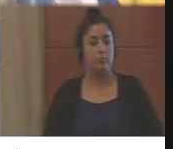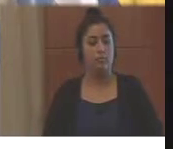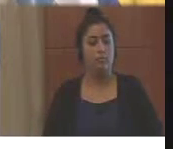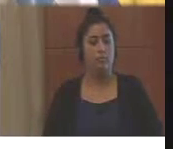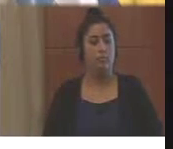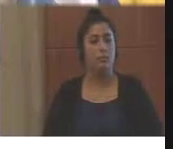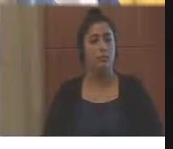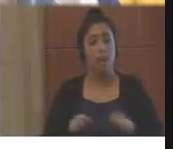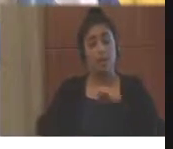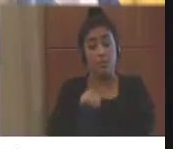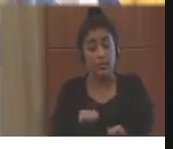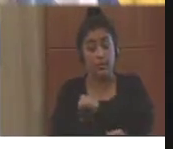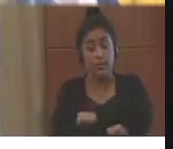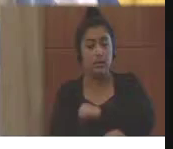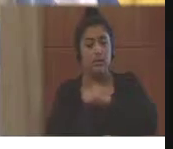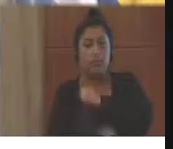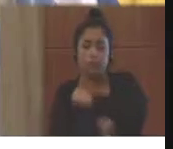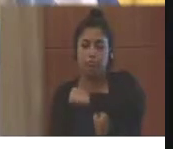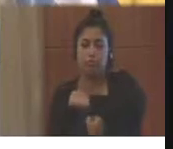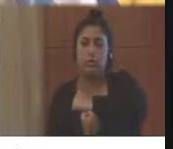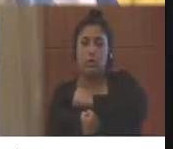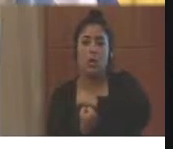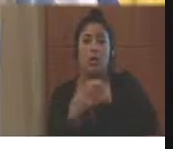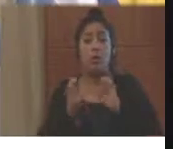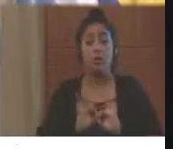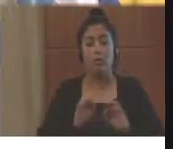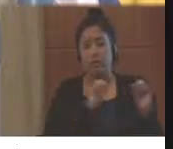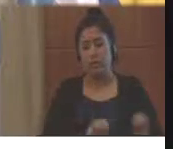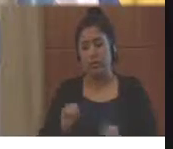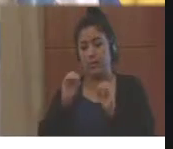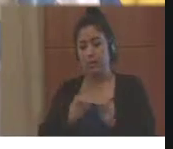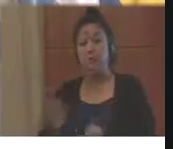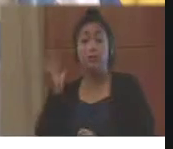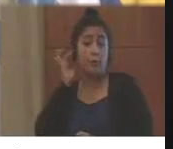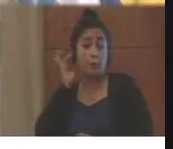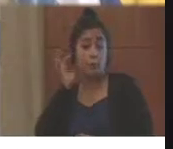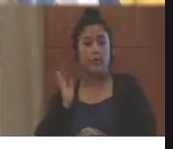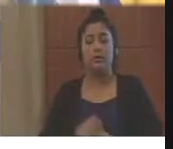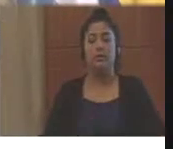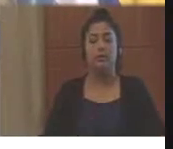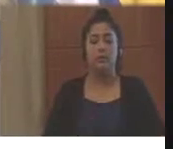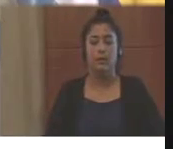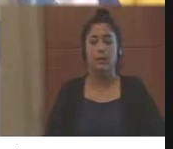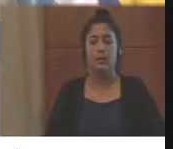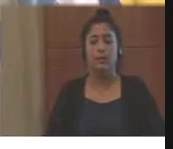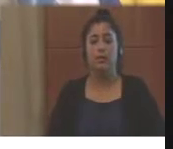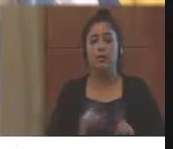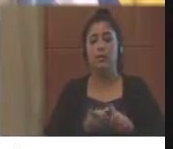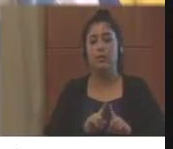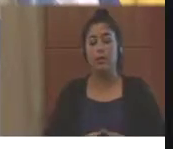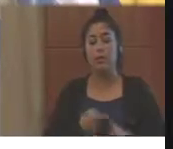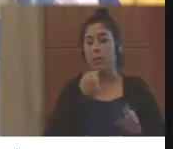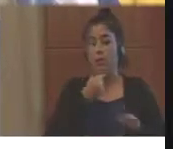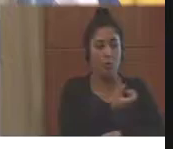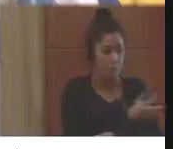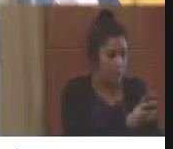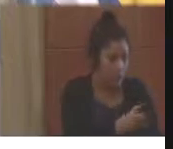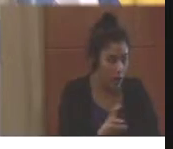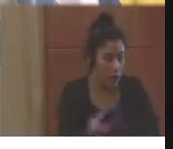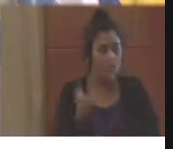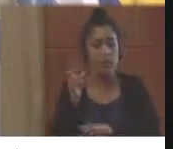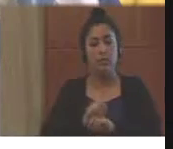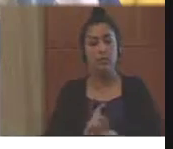organizations exist in rural and urban communities through farmers, indigenous peoples, producers, cooperatives,